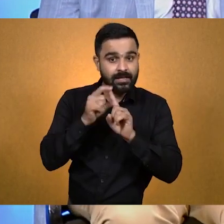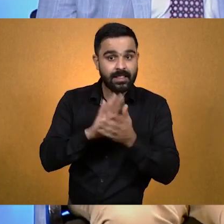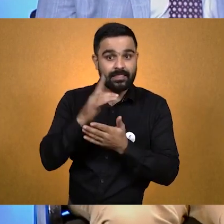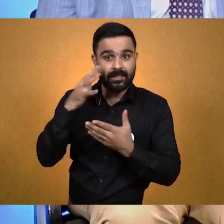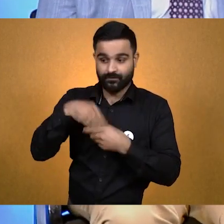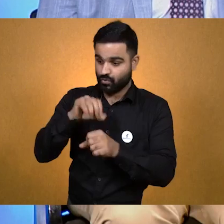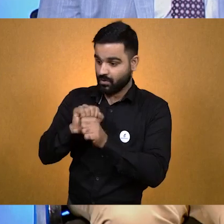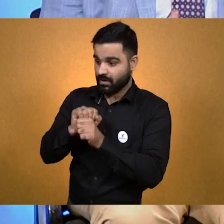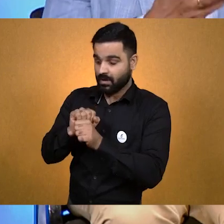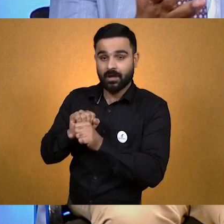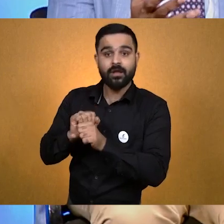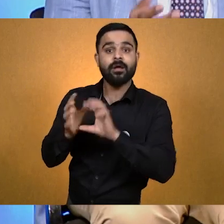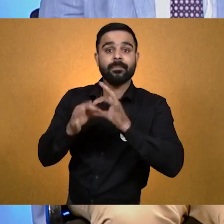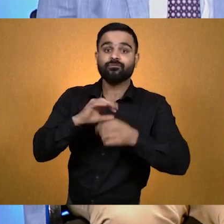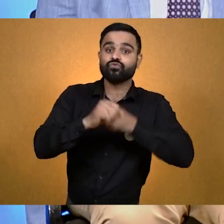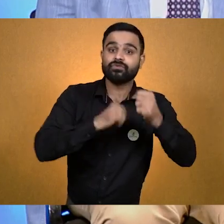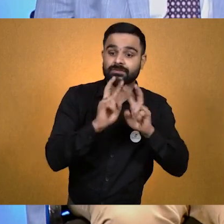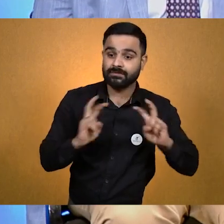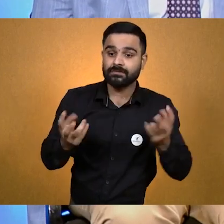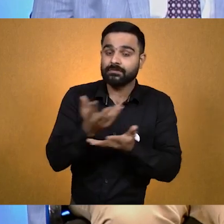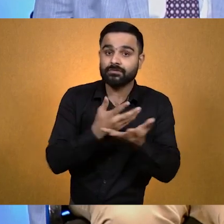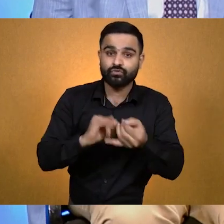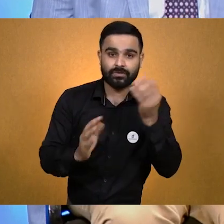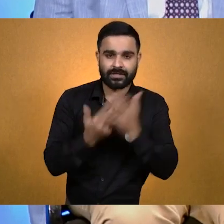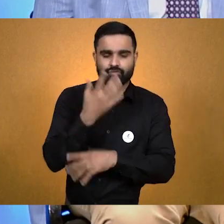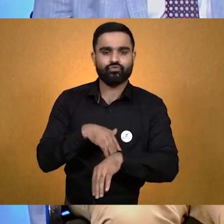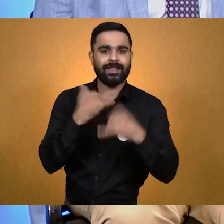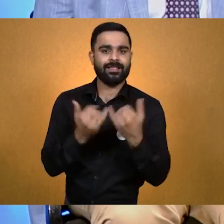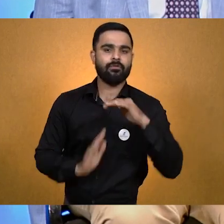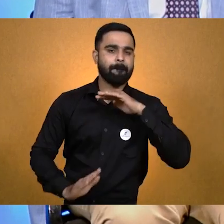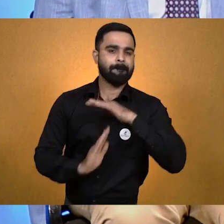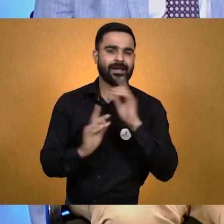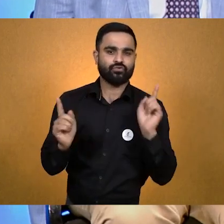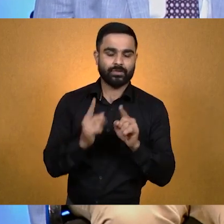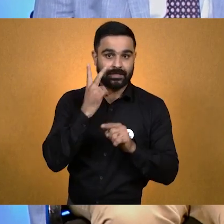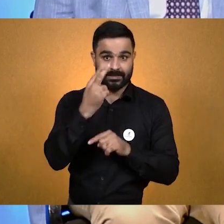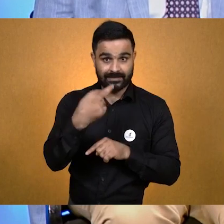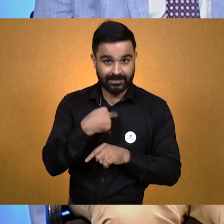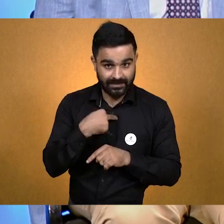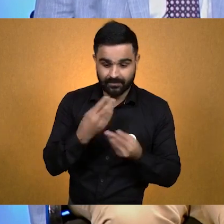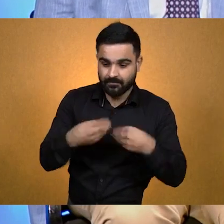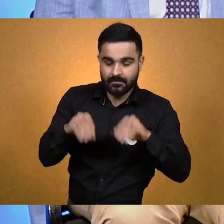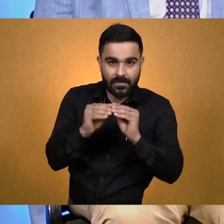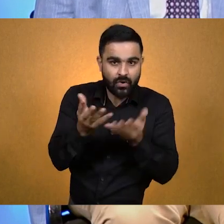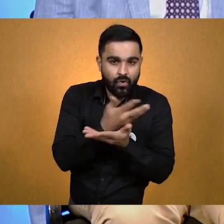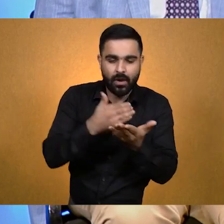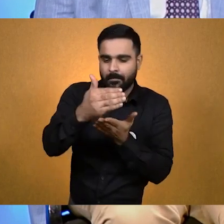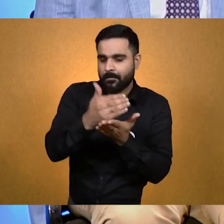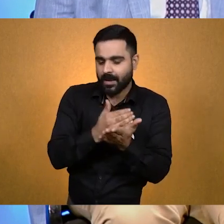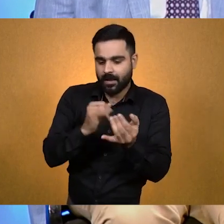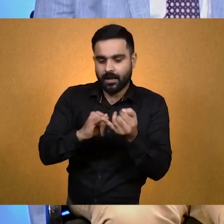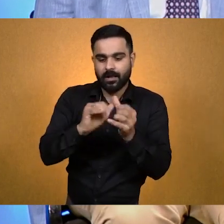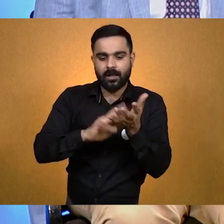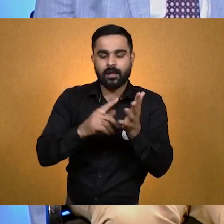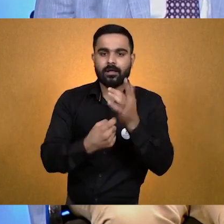work being done by our panelists and their organizations. We're going to take a short break at this stage. Do stay tuned for more on our special show, Samarth by